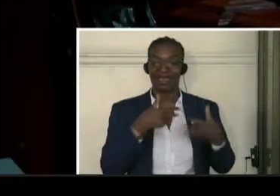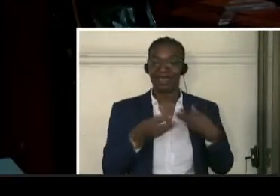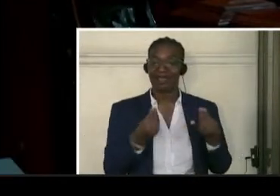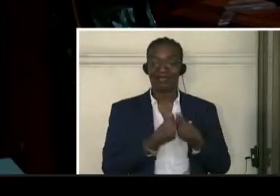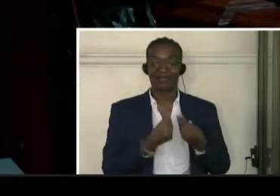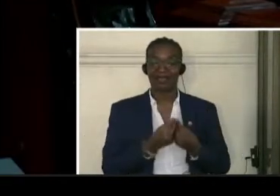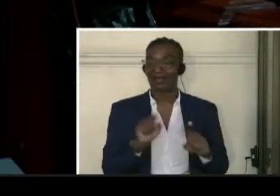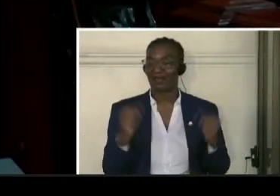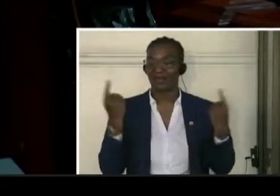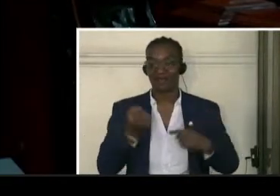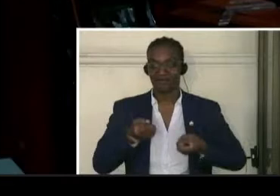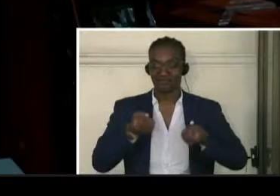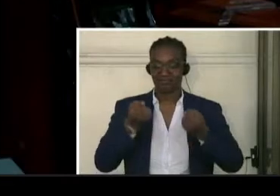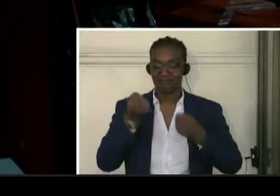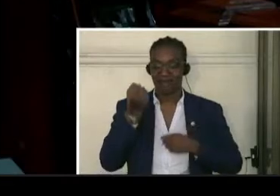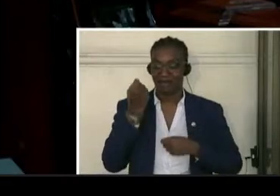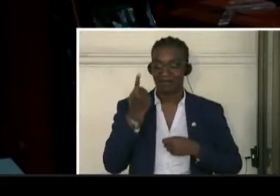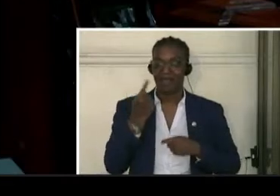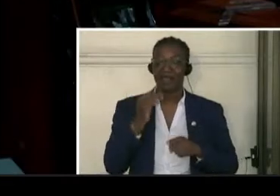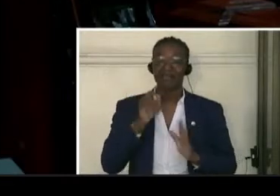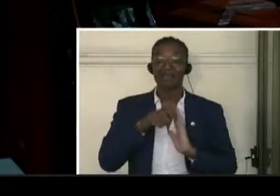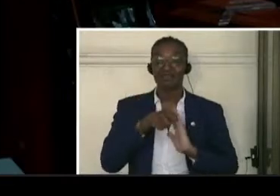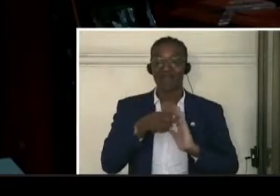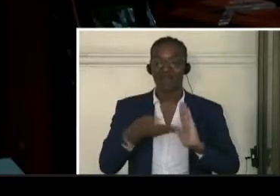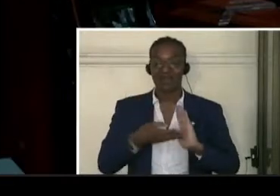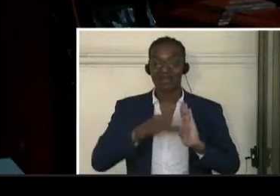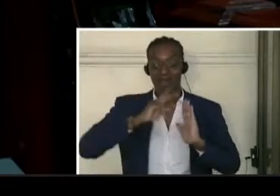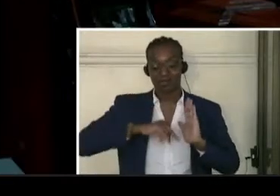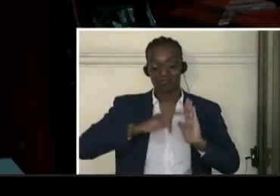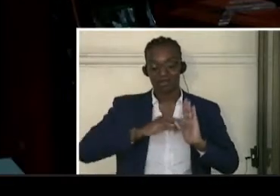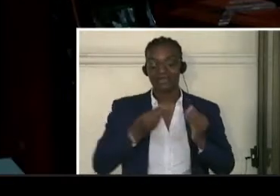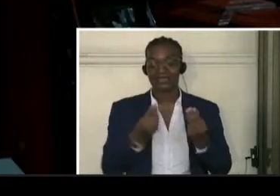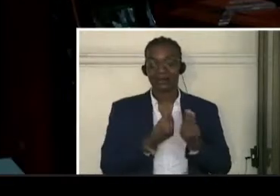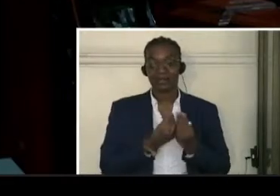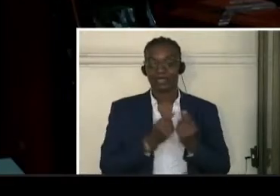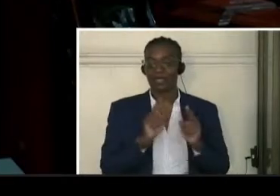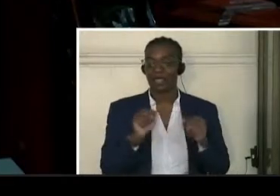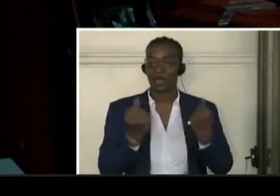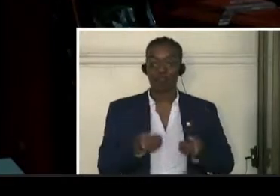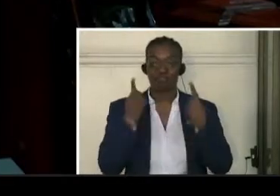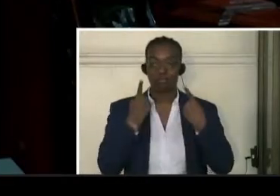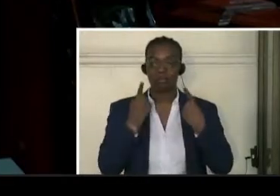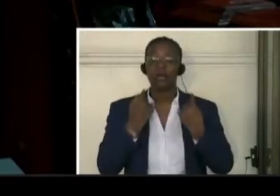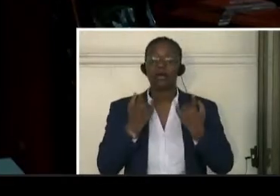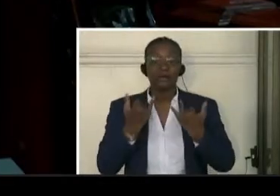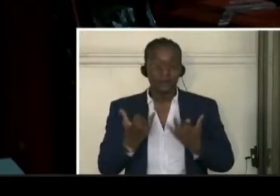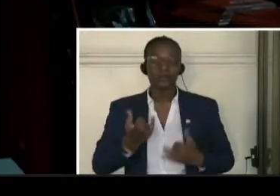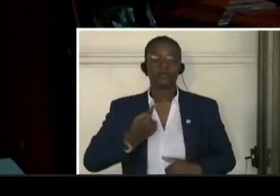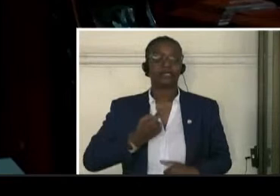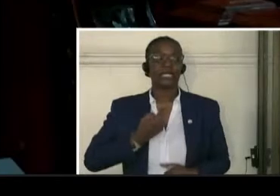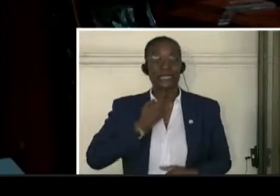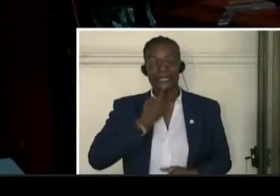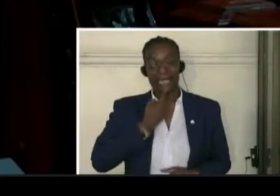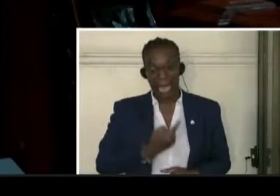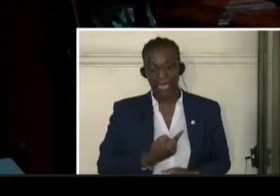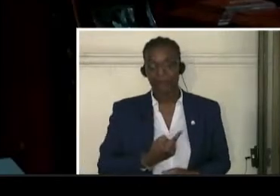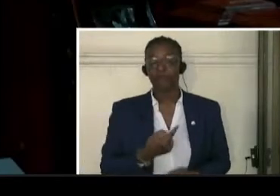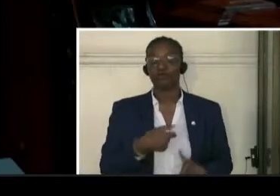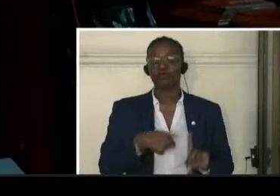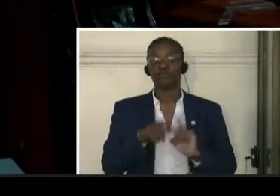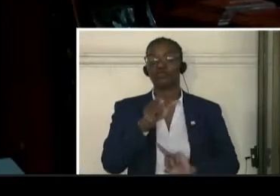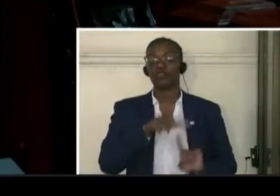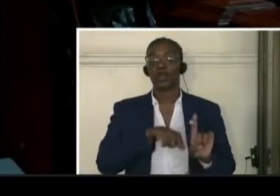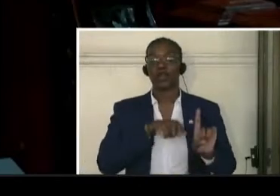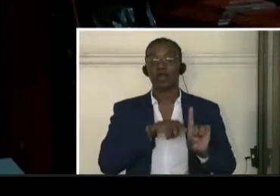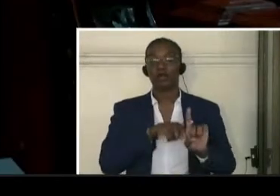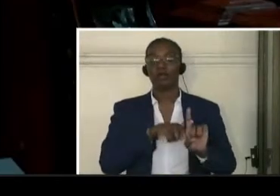don't understand, because people write for them and they read something that they don't understand. So, Chair, I want to further say that